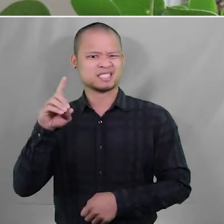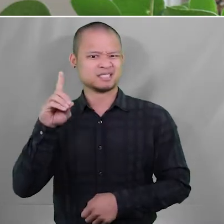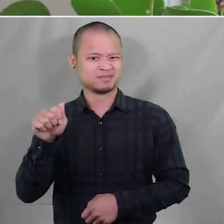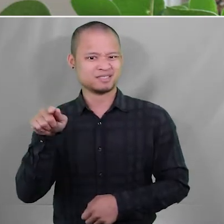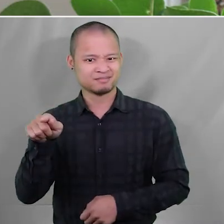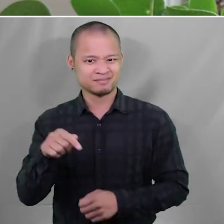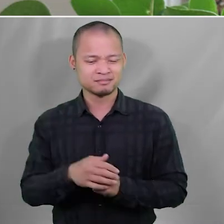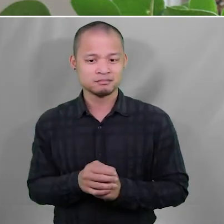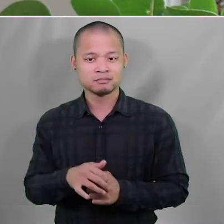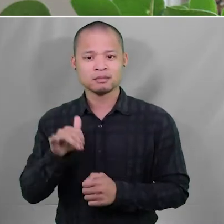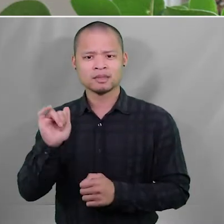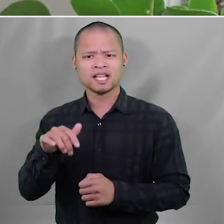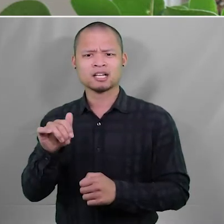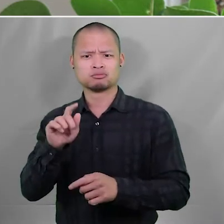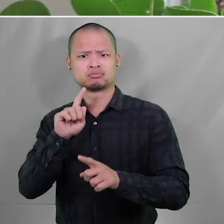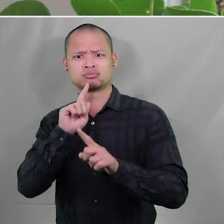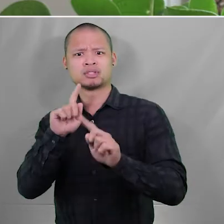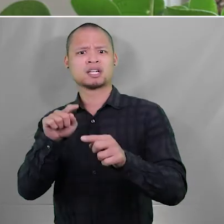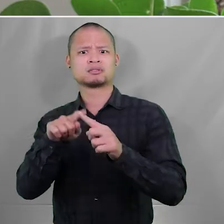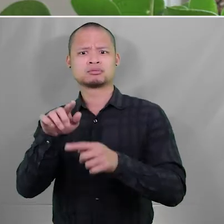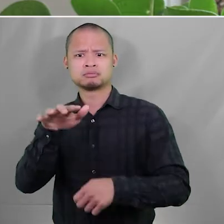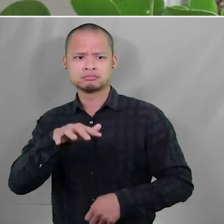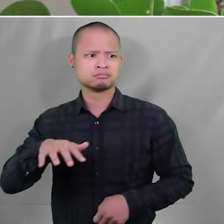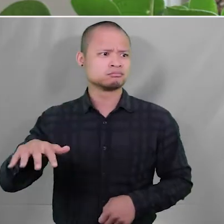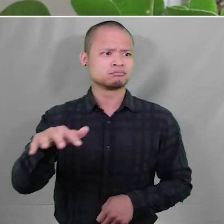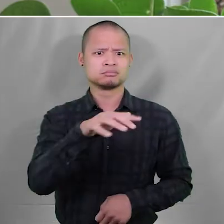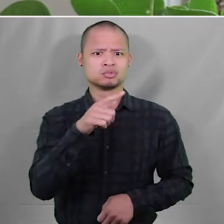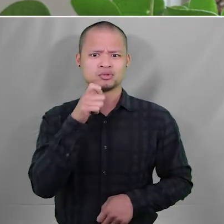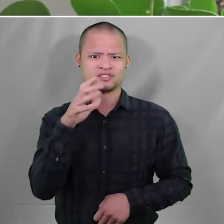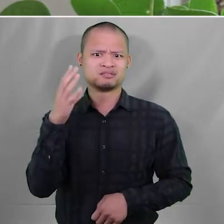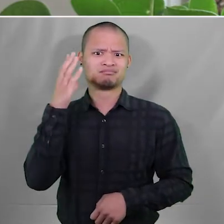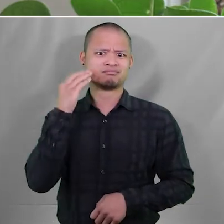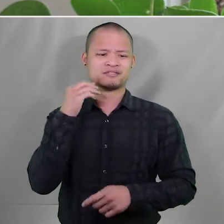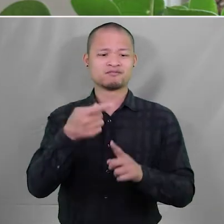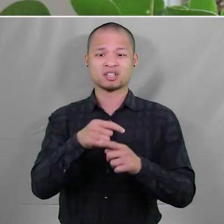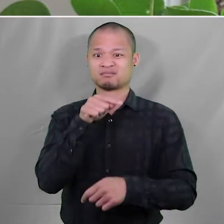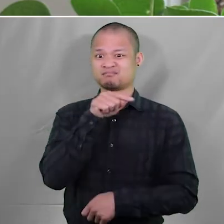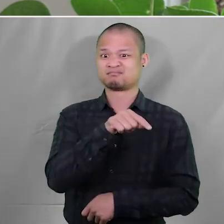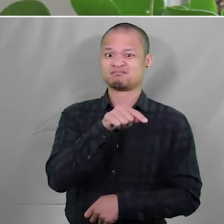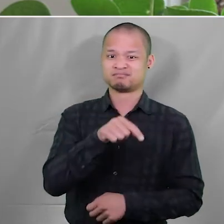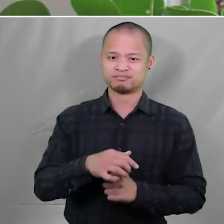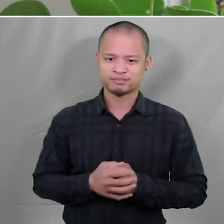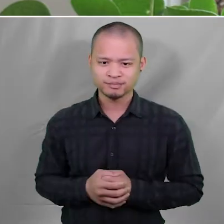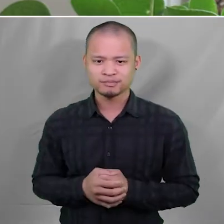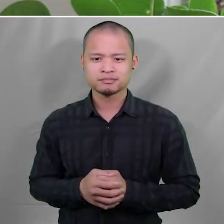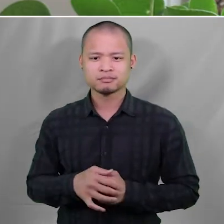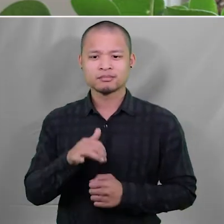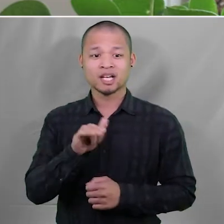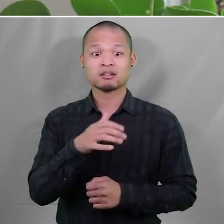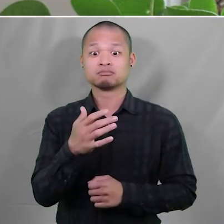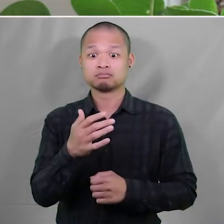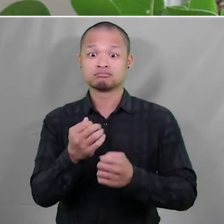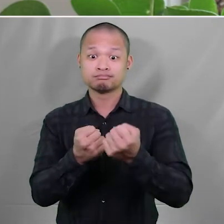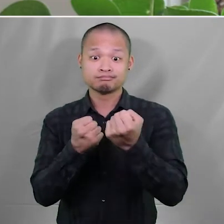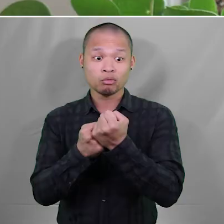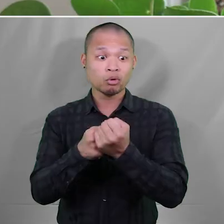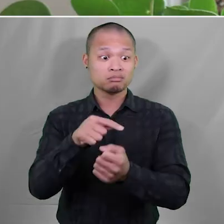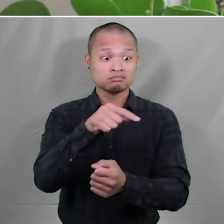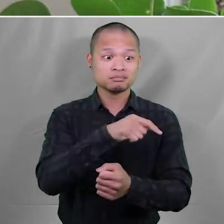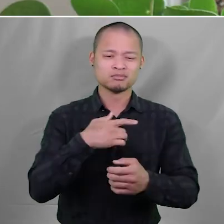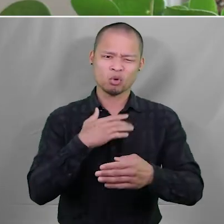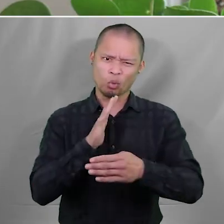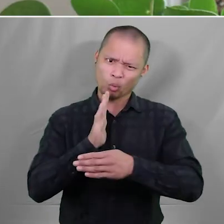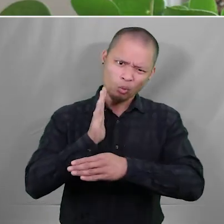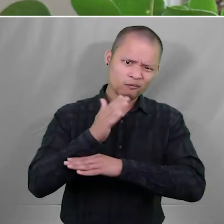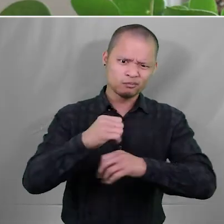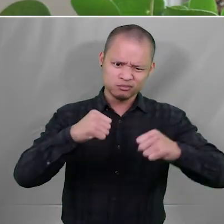disabilities. And it was in reaction to what people were experiencing under the lens of duty of care. And so supports were